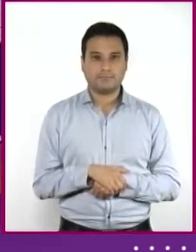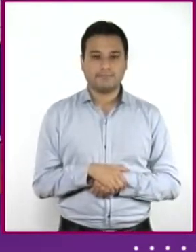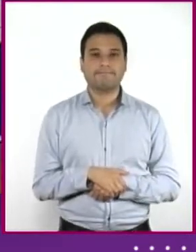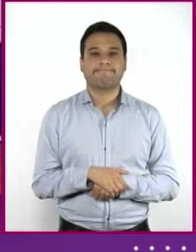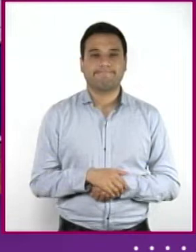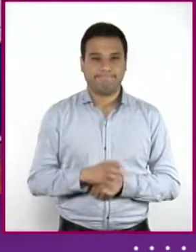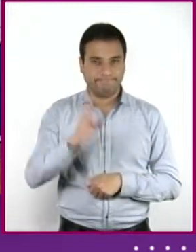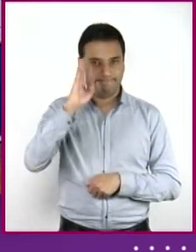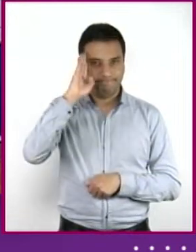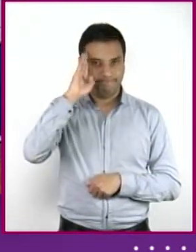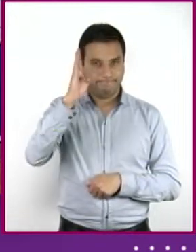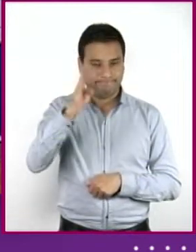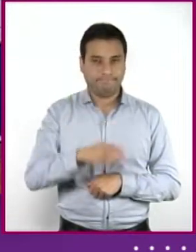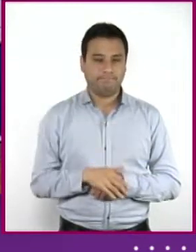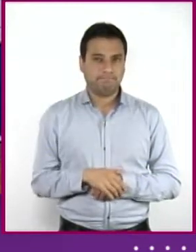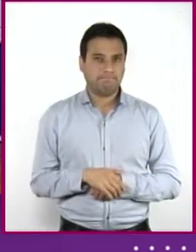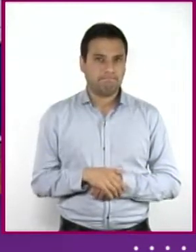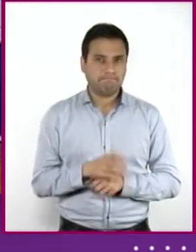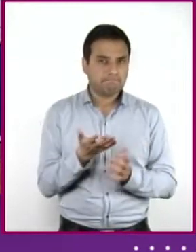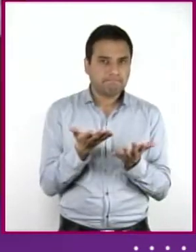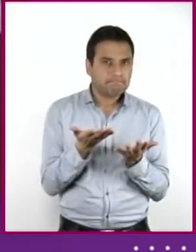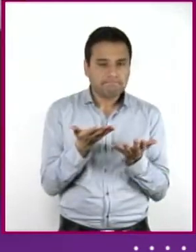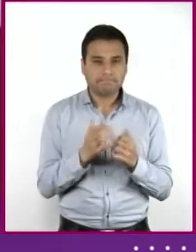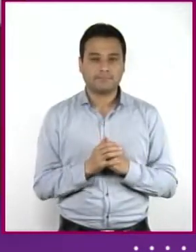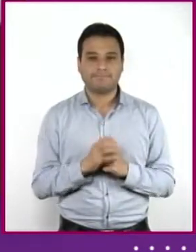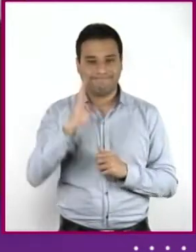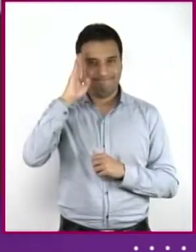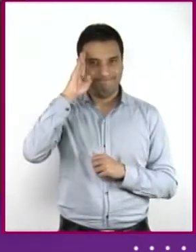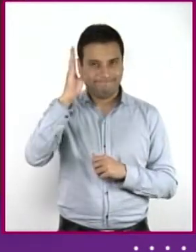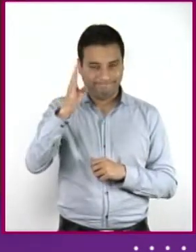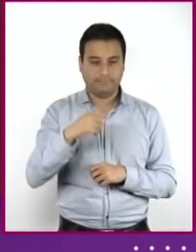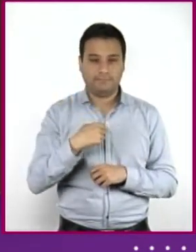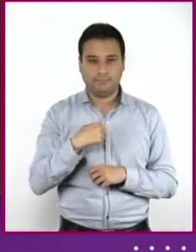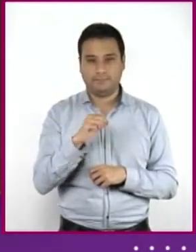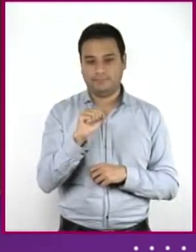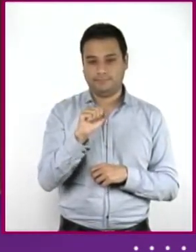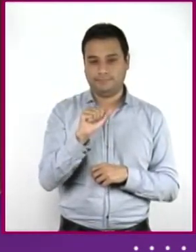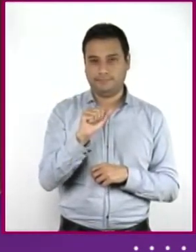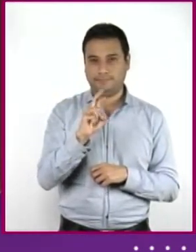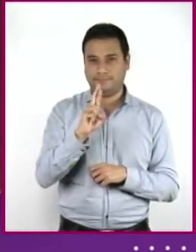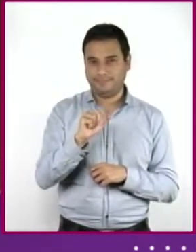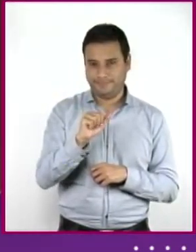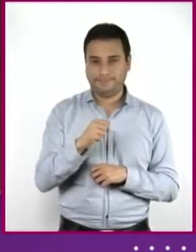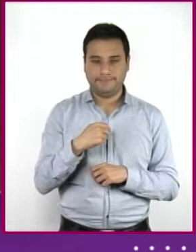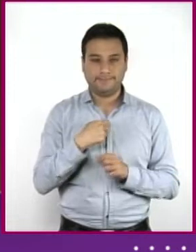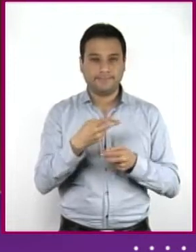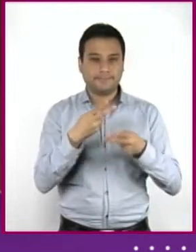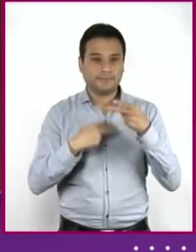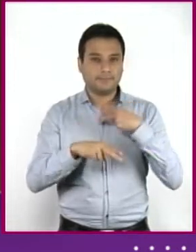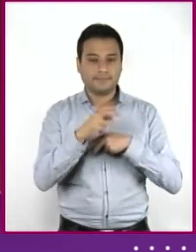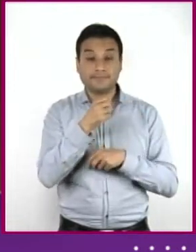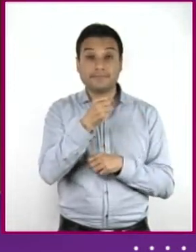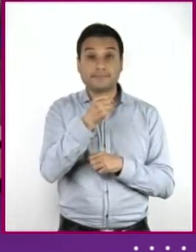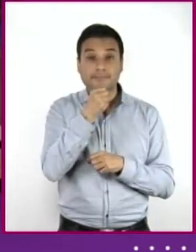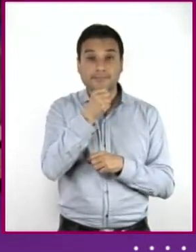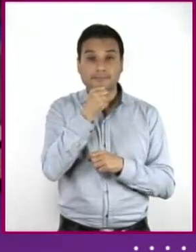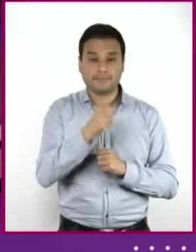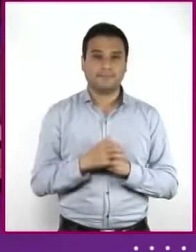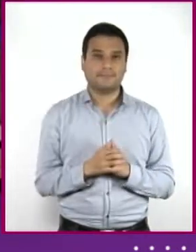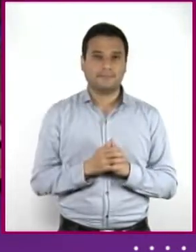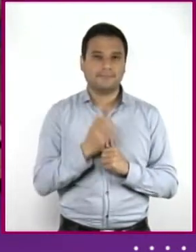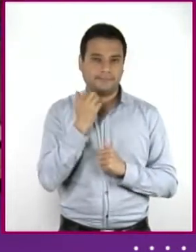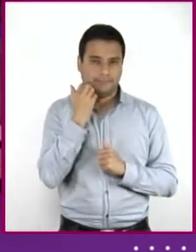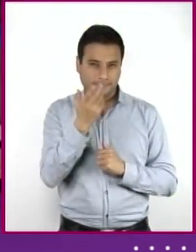Hello. What can I do for you? Hi. My name is Sarasvati. I'm here for the interview. I want to be